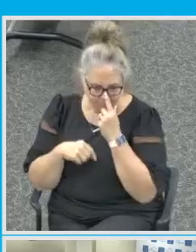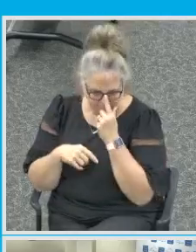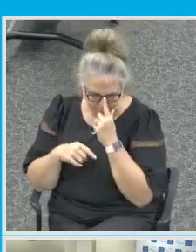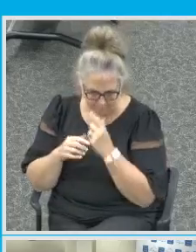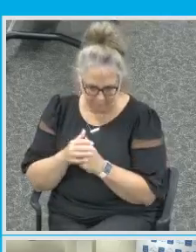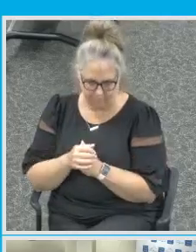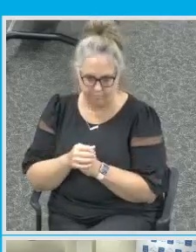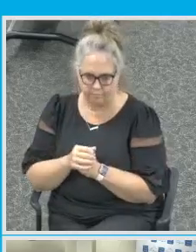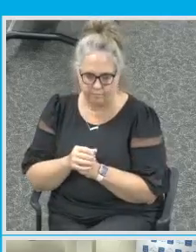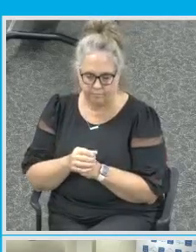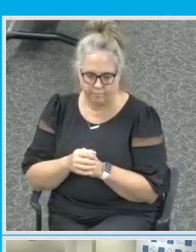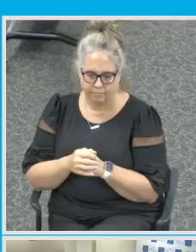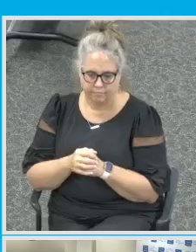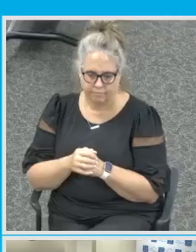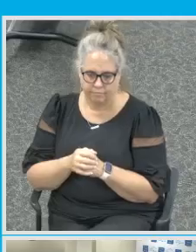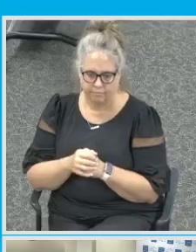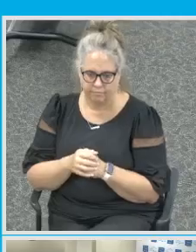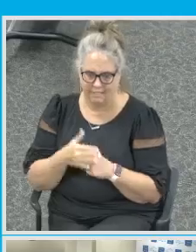Okay.